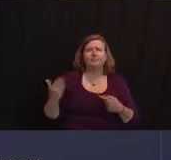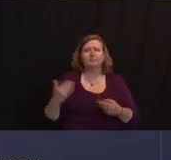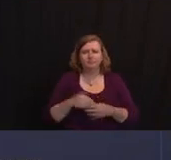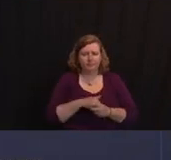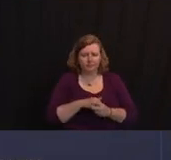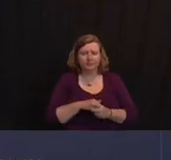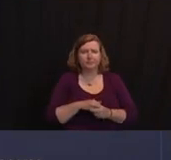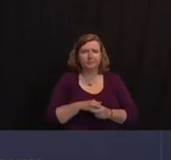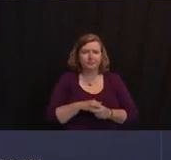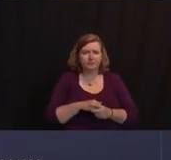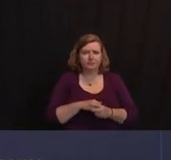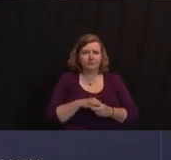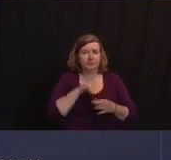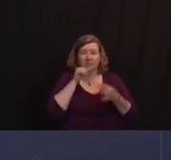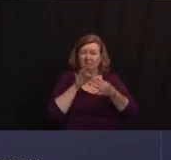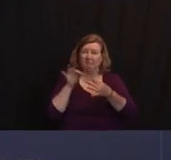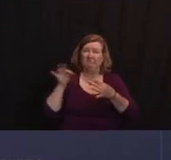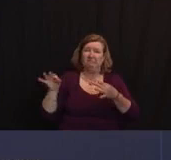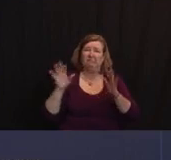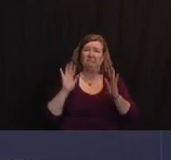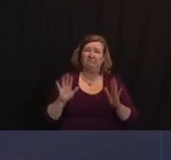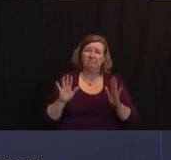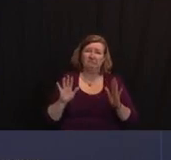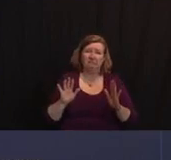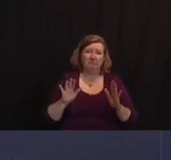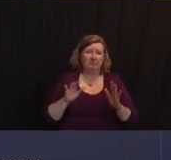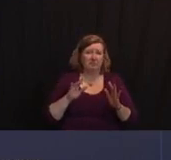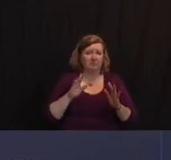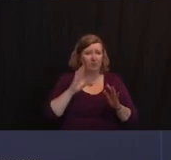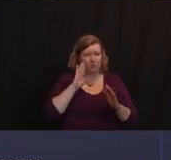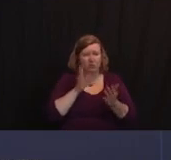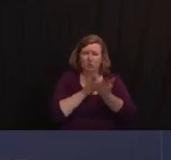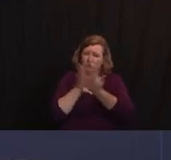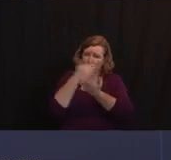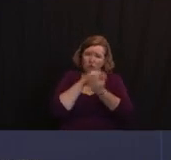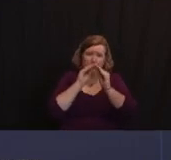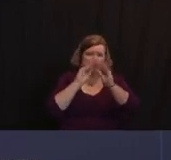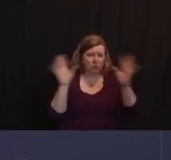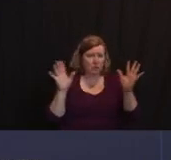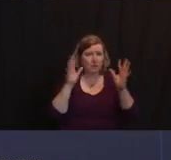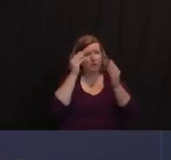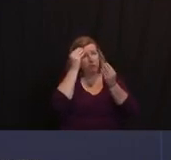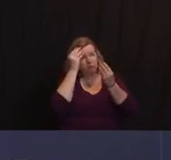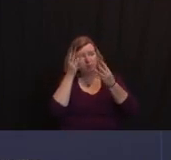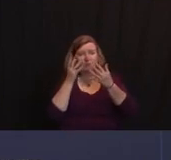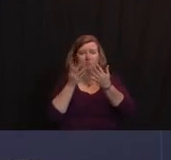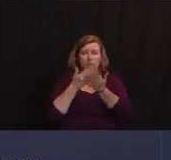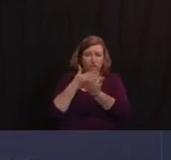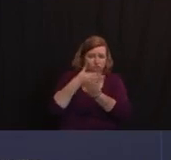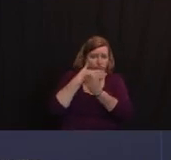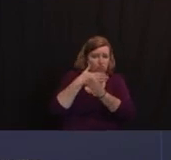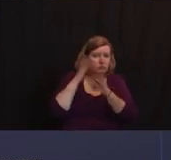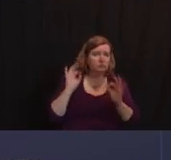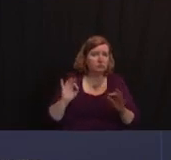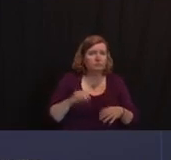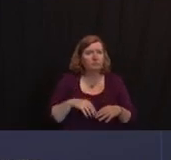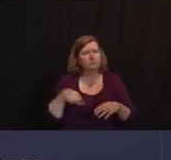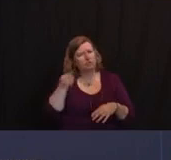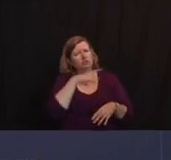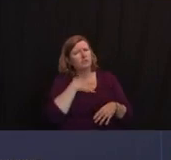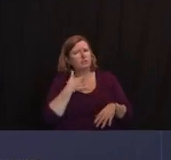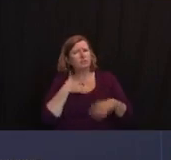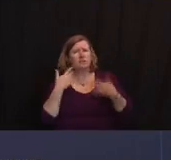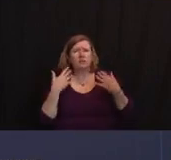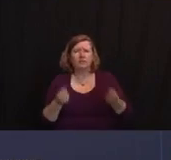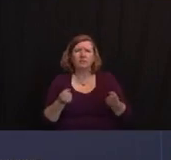immediacy of this, I think, gets to the point on transparency. Let's be right up front about this, right? And I think that should give people comfort that actually they're